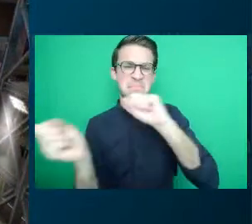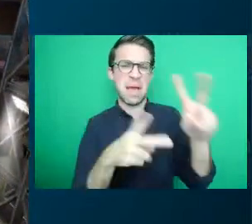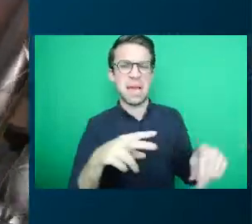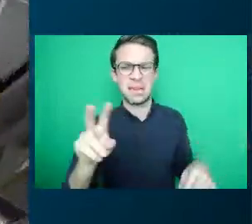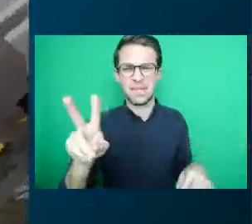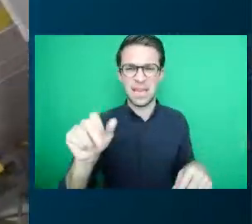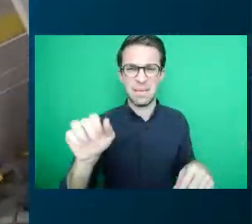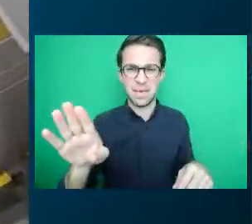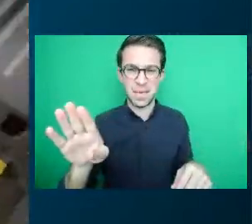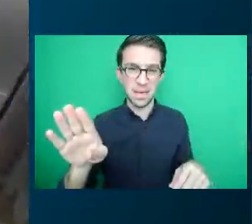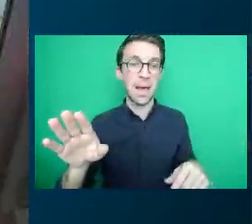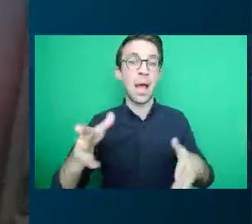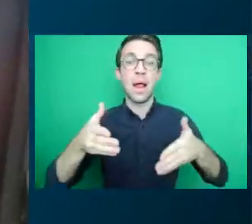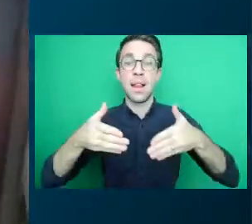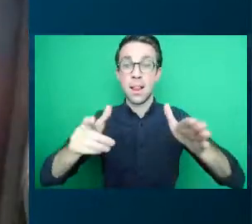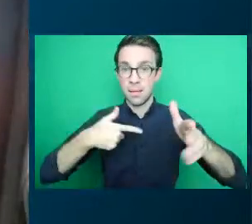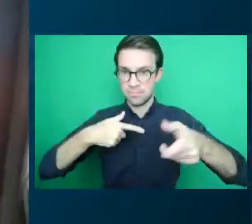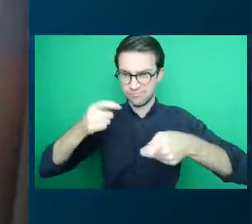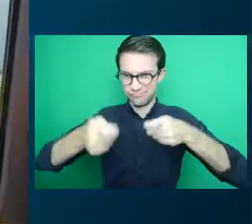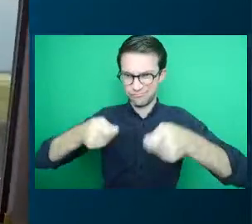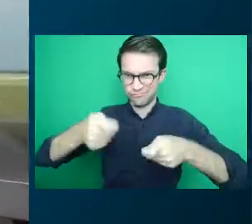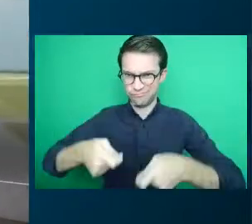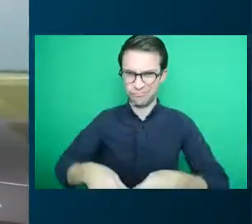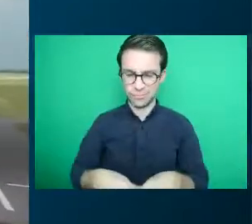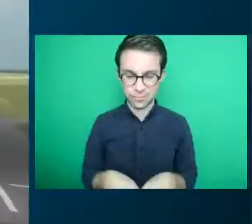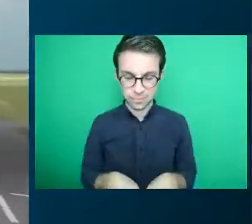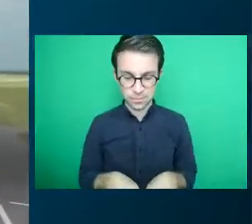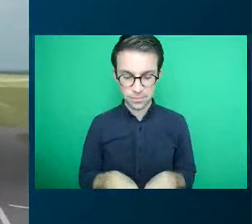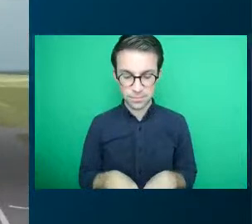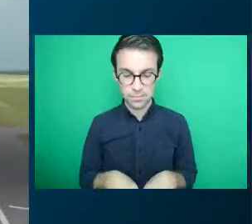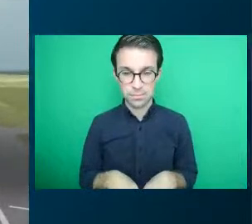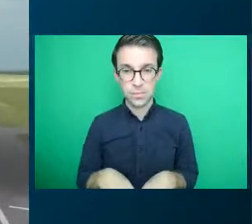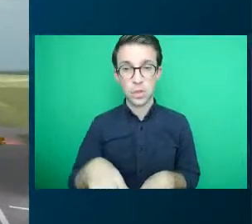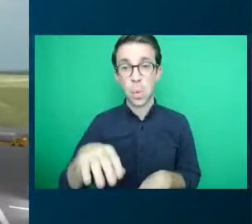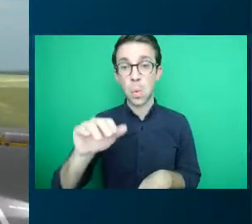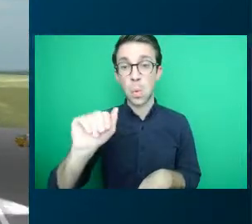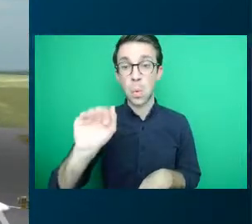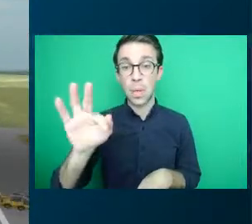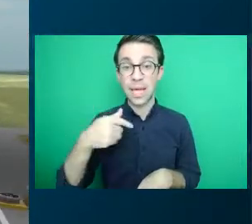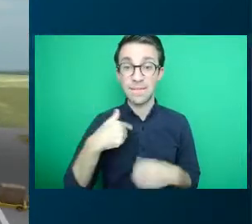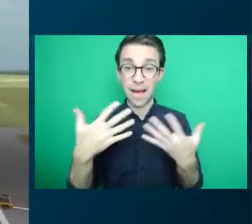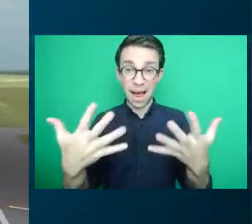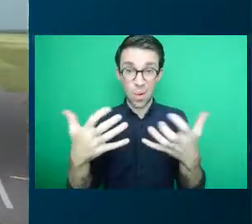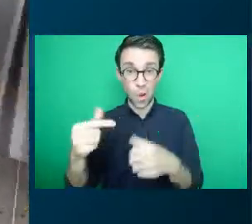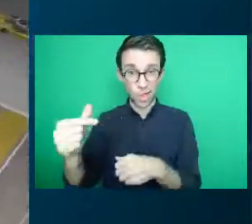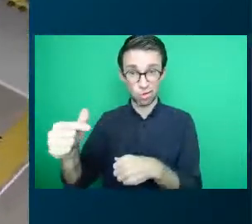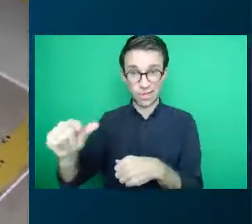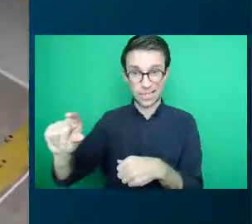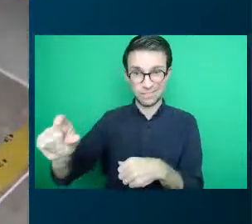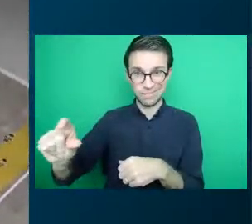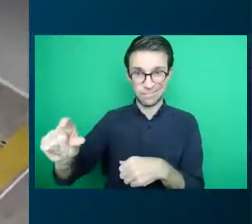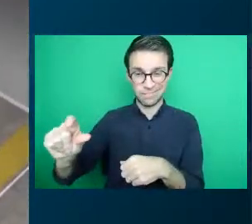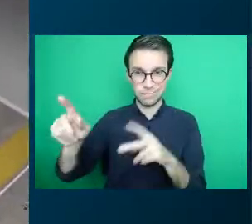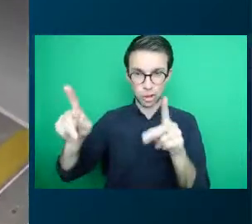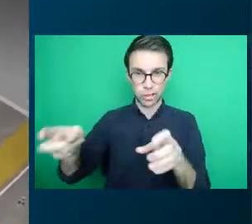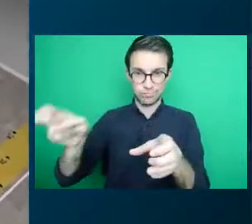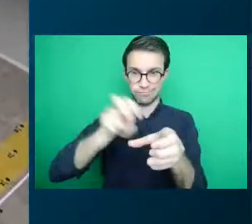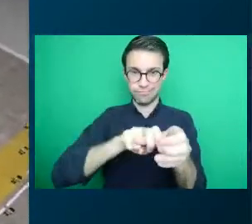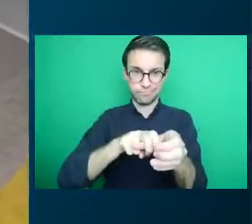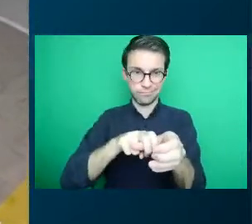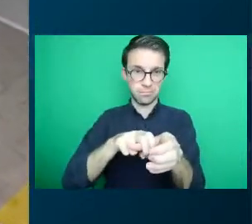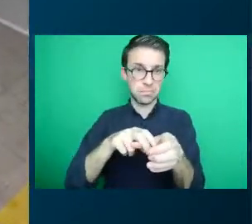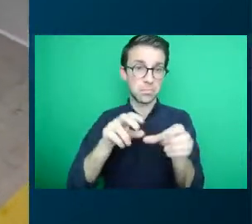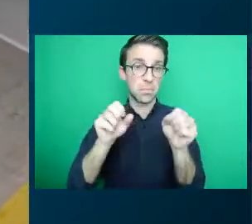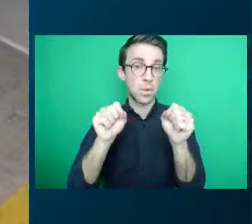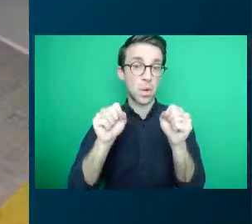going to allow me to make some changes to my rocket. So if I wanted to have a Kerbal ride this to space, I guess we could just put a lawn